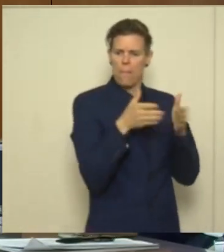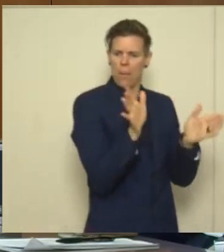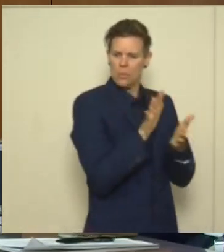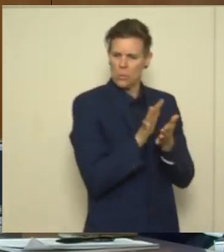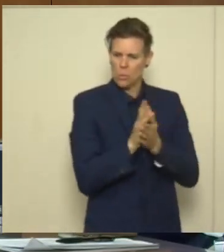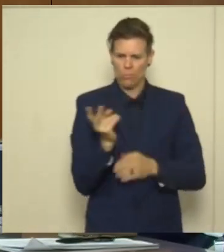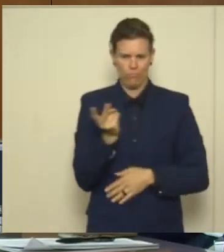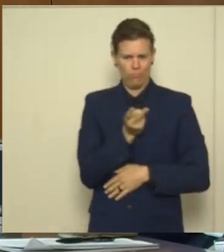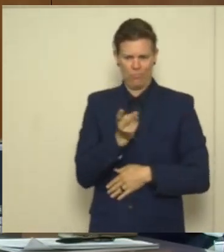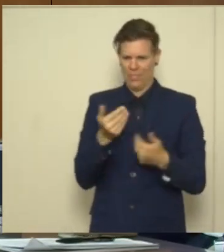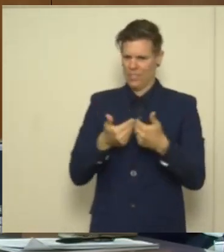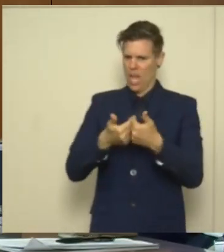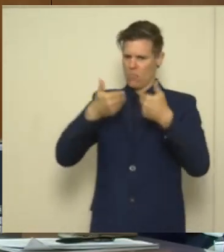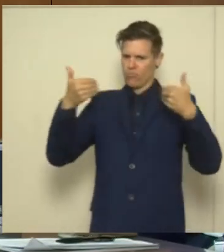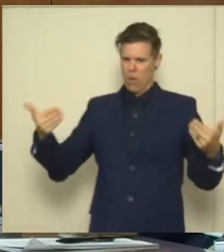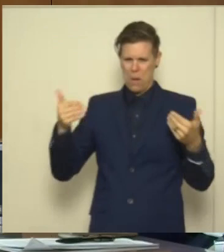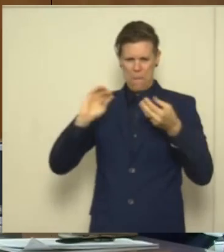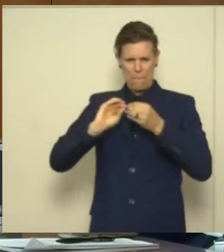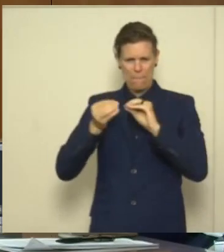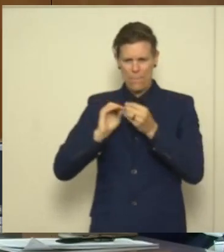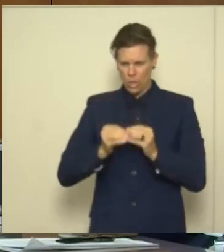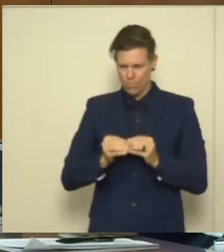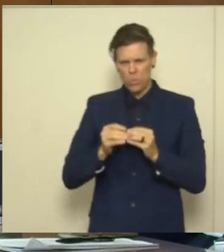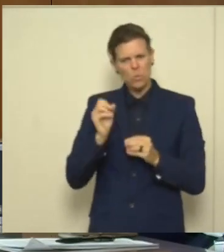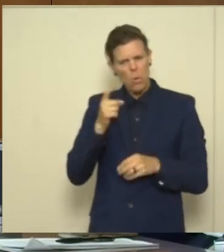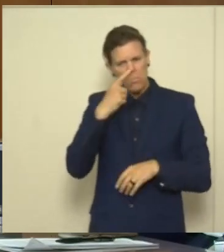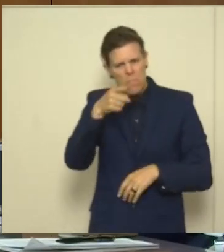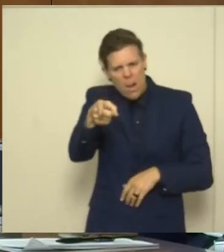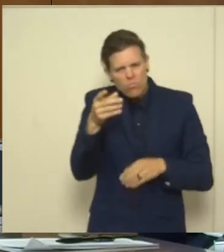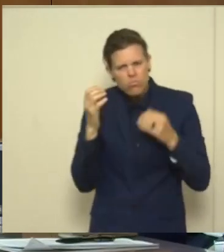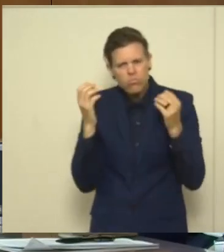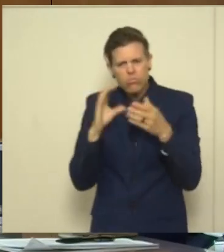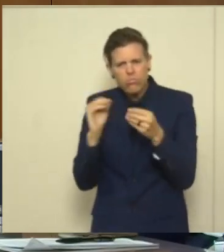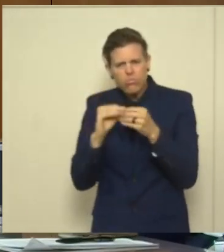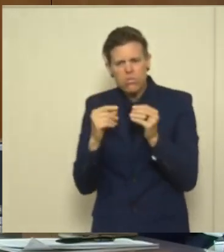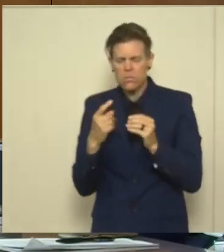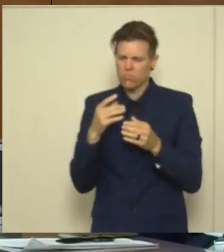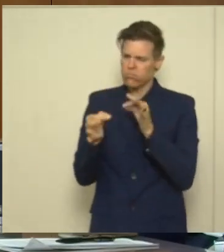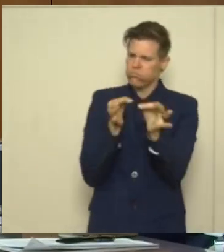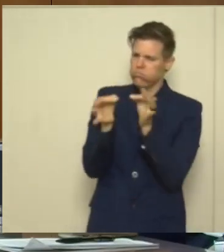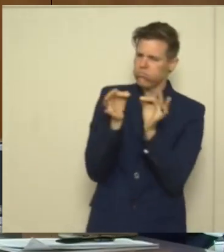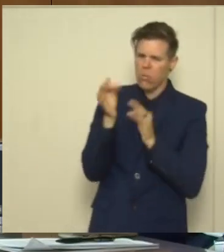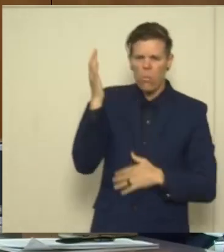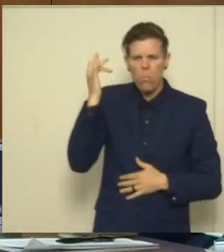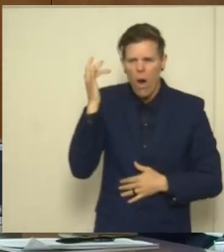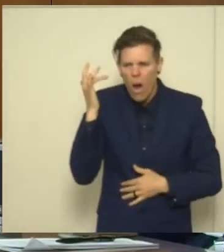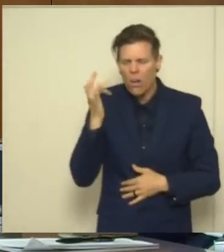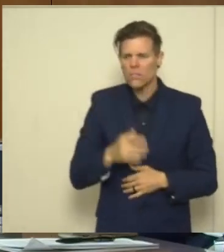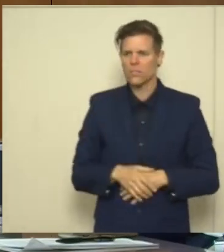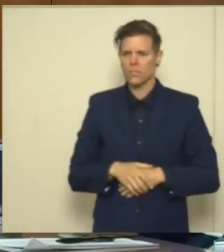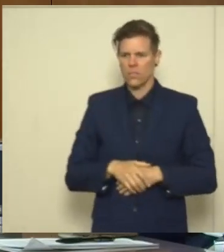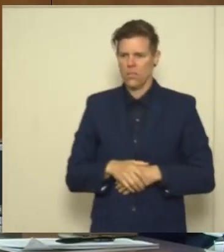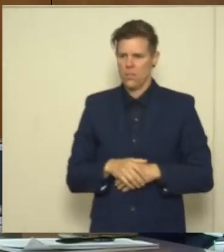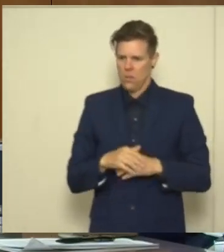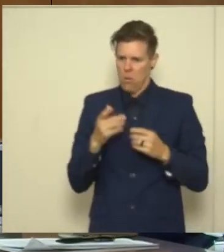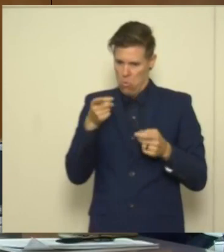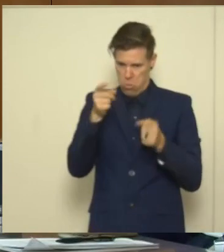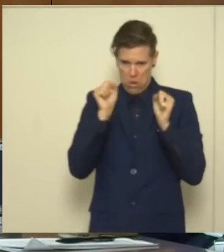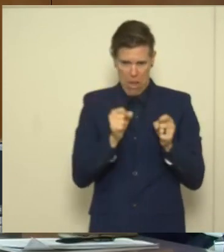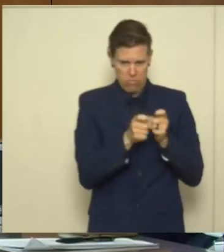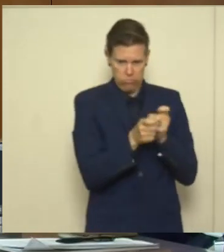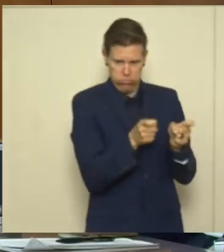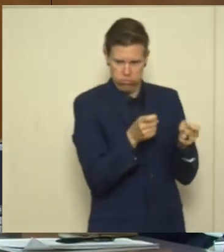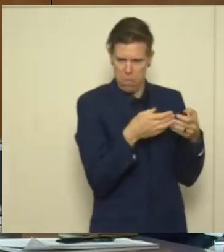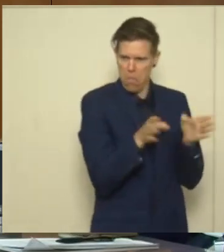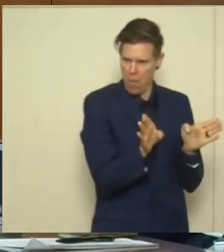about before about, you know, the state having some sort of control over what's happening with public schools, but why you believe it's fair